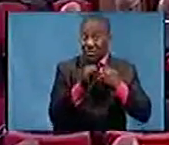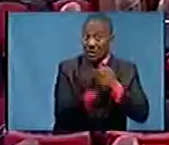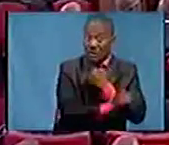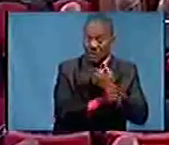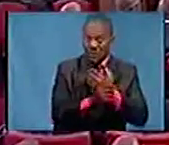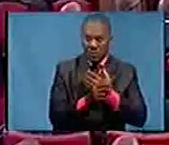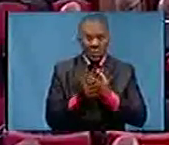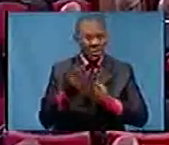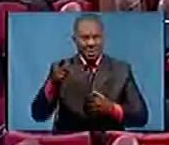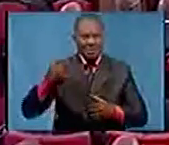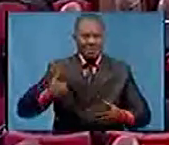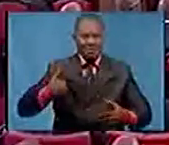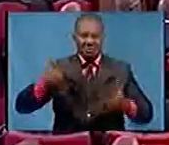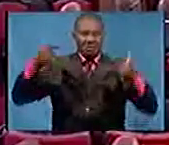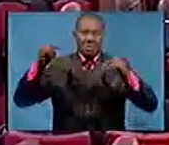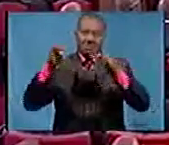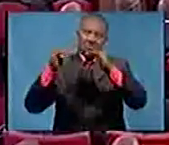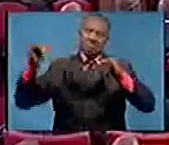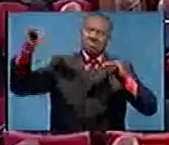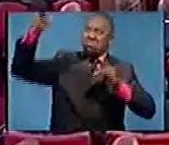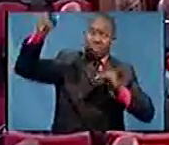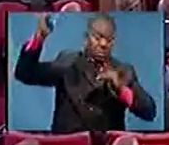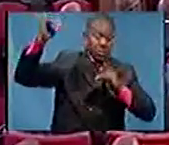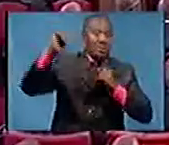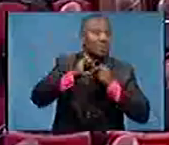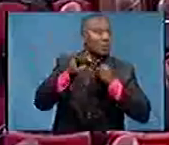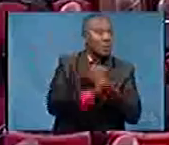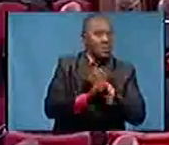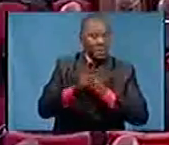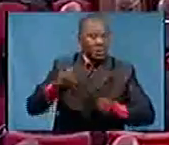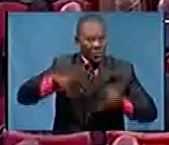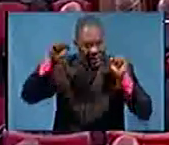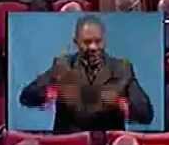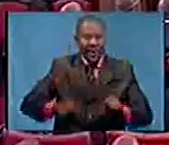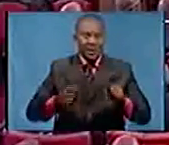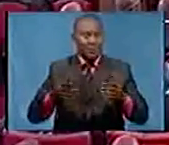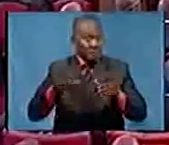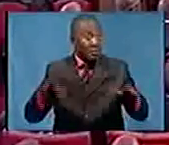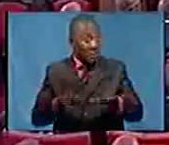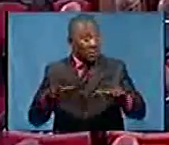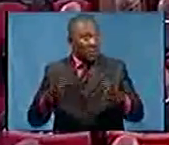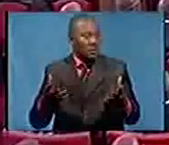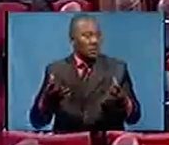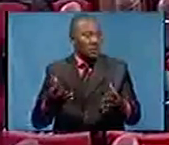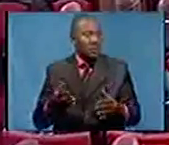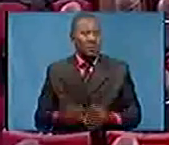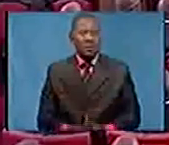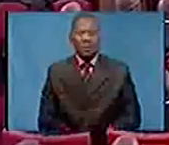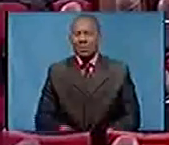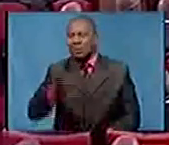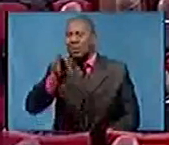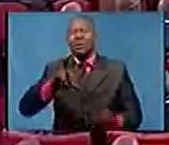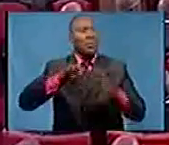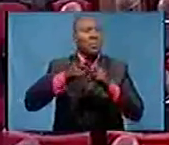and special and above the state? We can do that to demonstrate that. Yes. This is our trouble in this country.